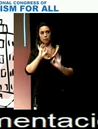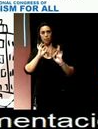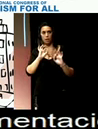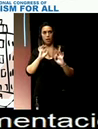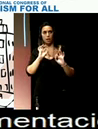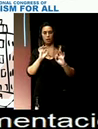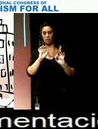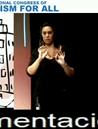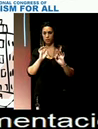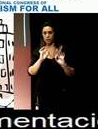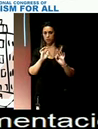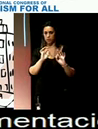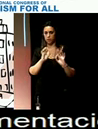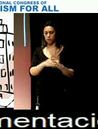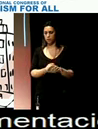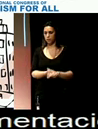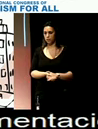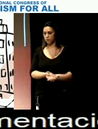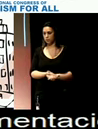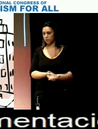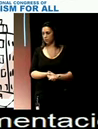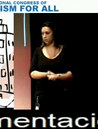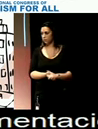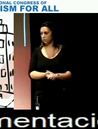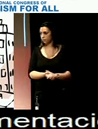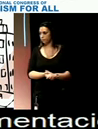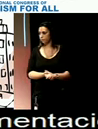and a better quality in the service offered.